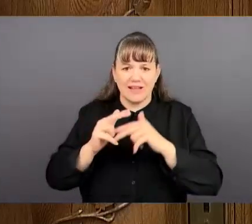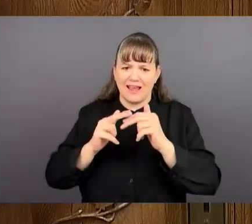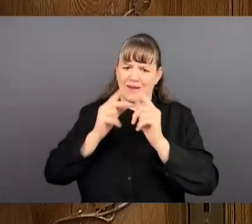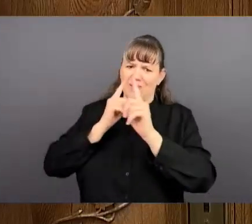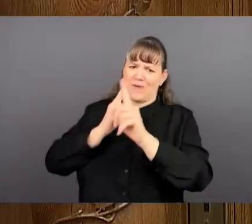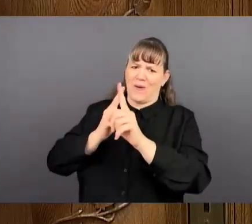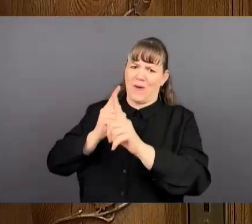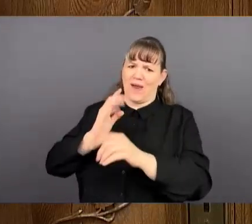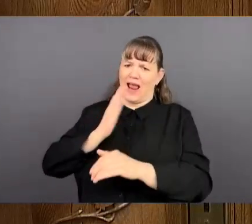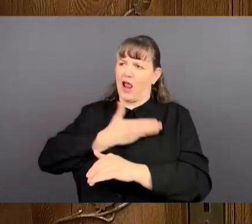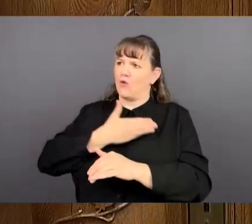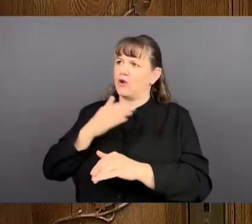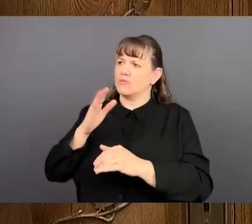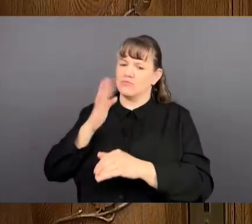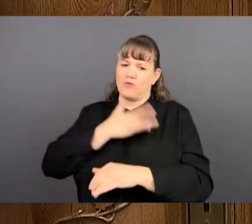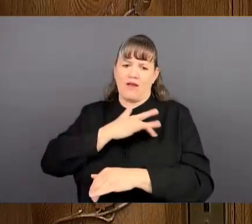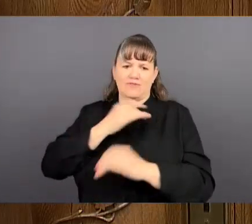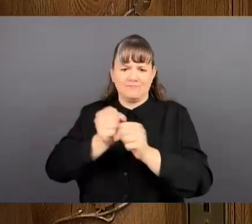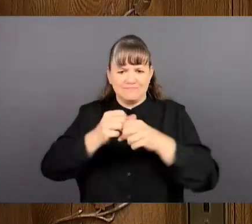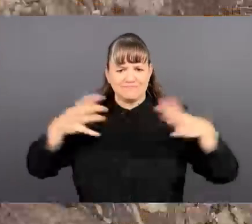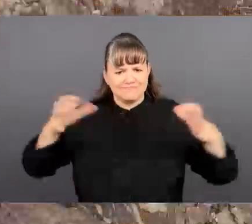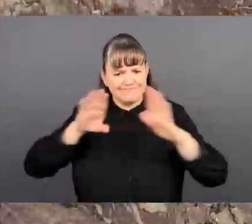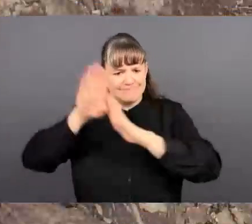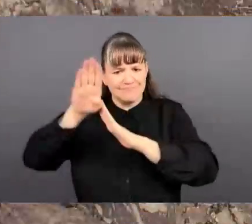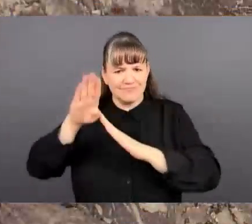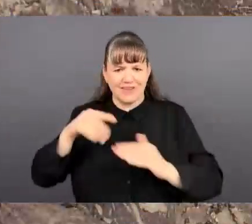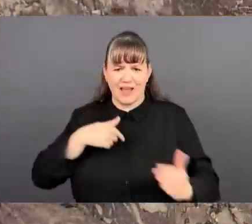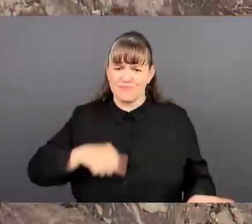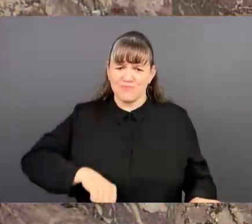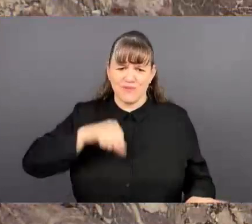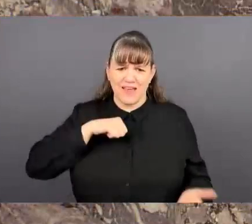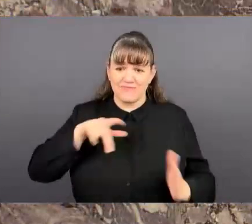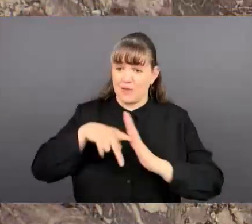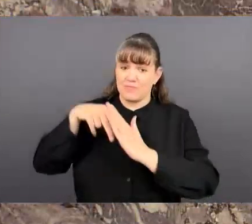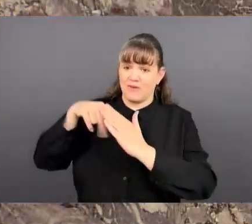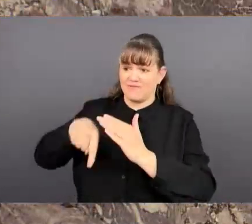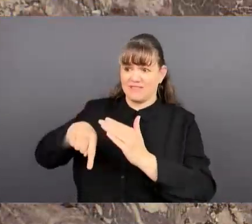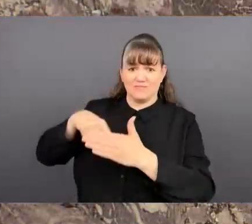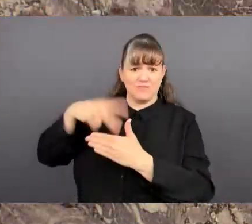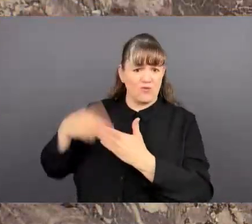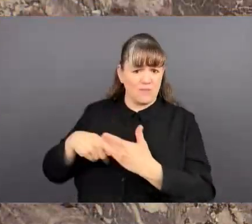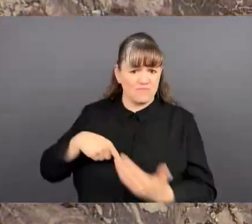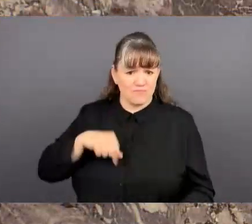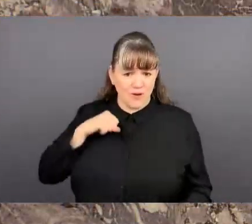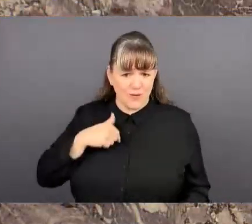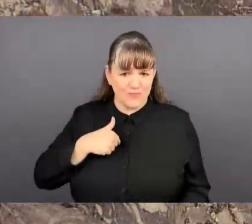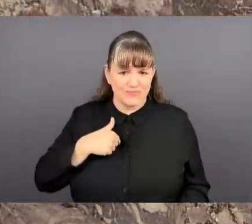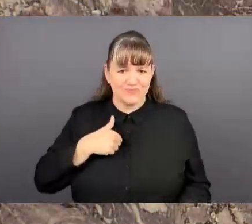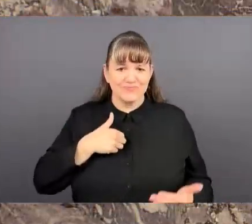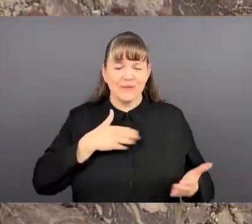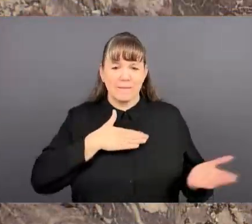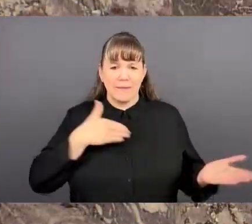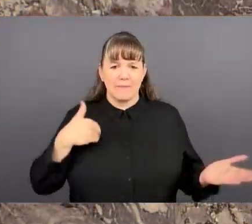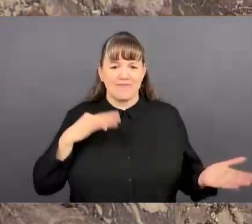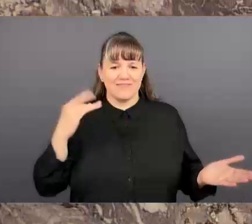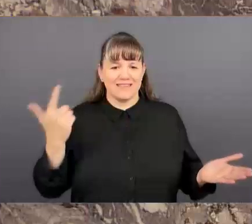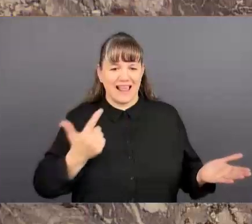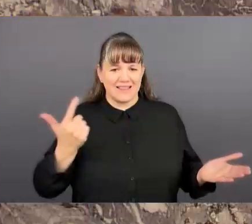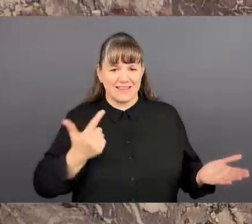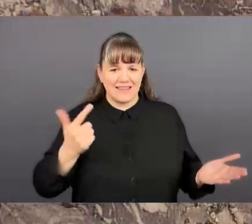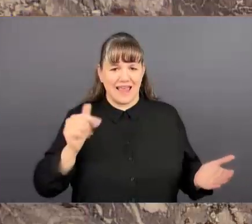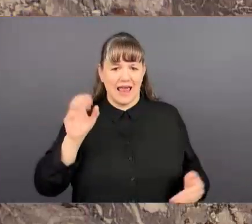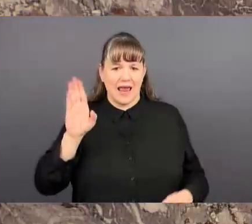Member for Langley Abbotsford. Thank you, Honourable Speaker. First, it was the dump truck operators who weren't getting paid on the Highway 1